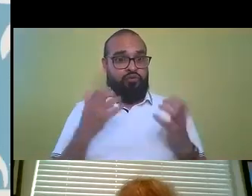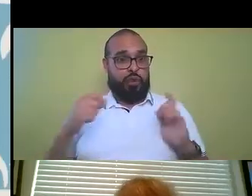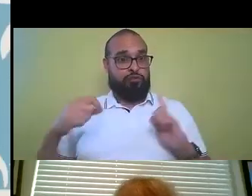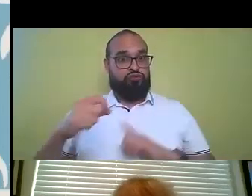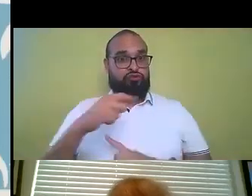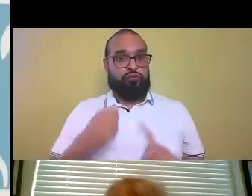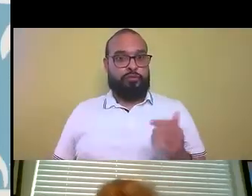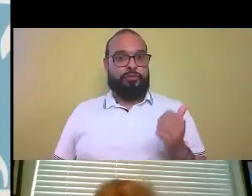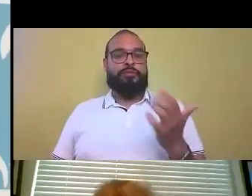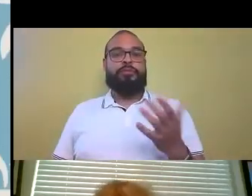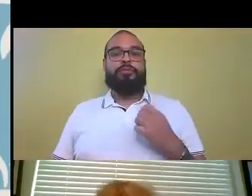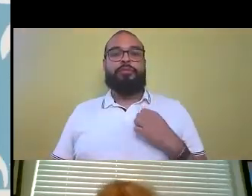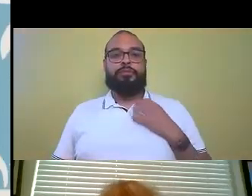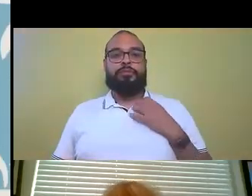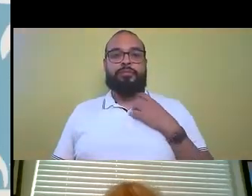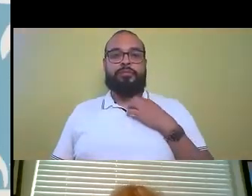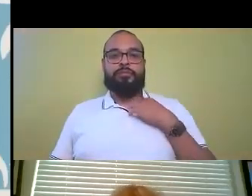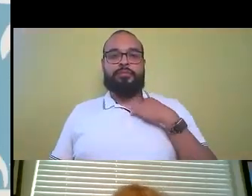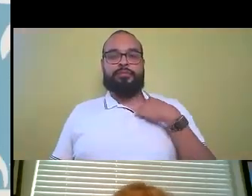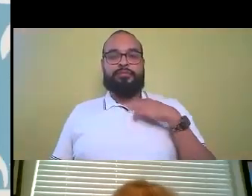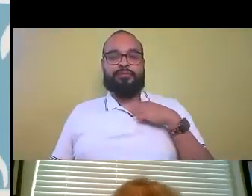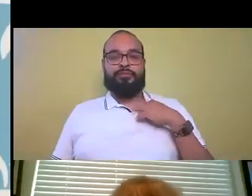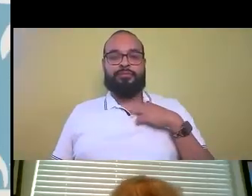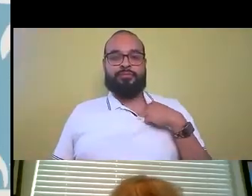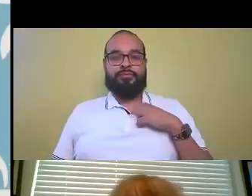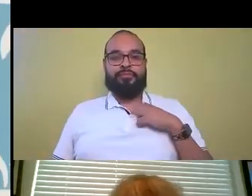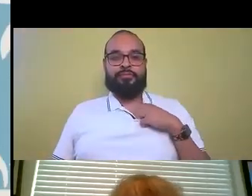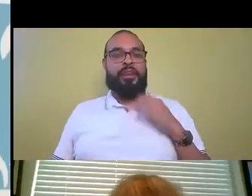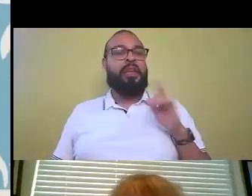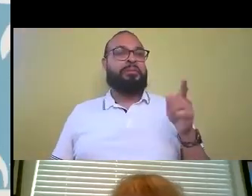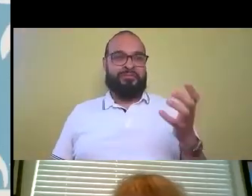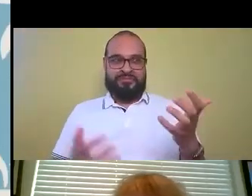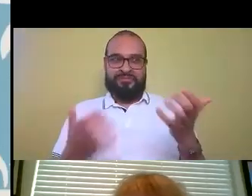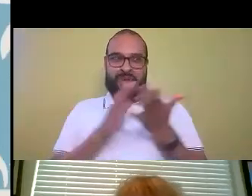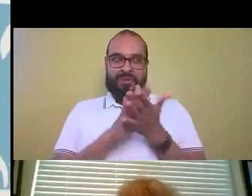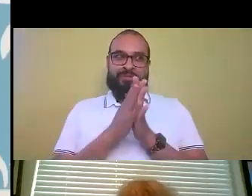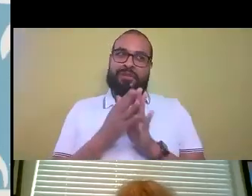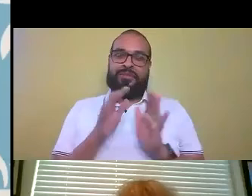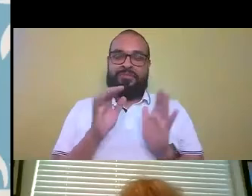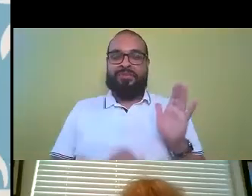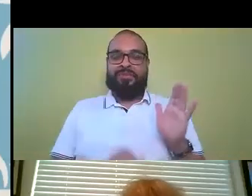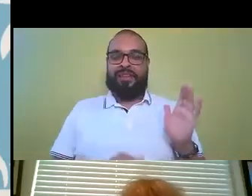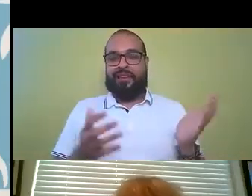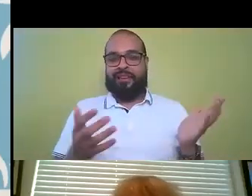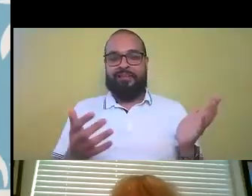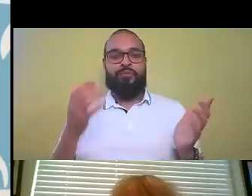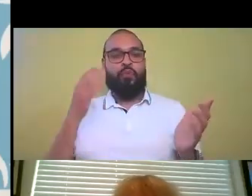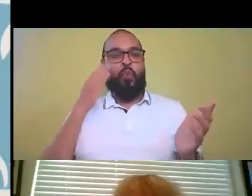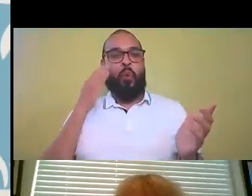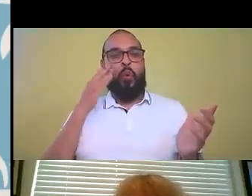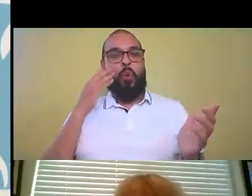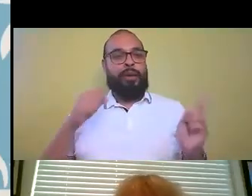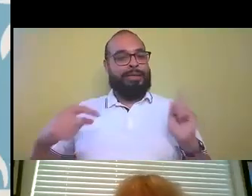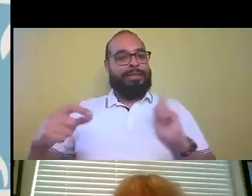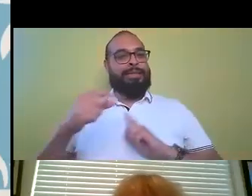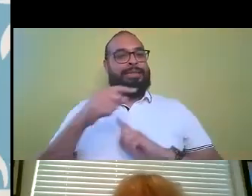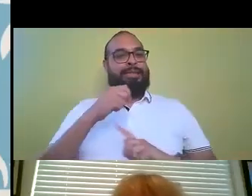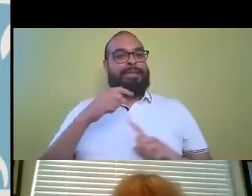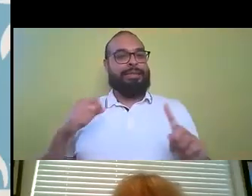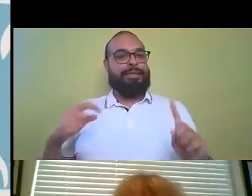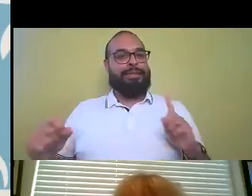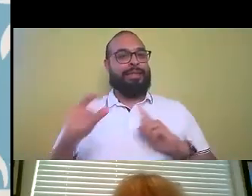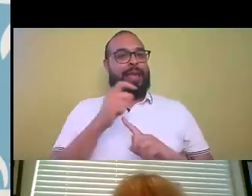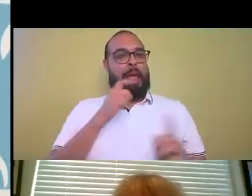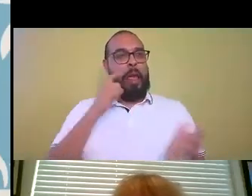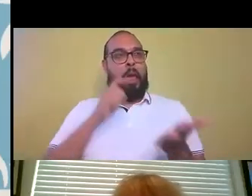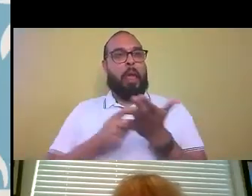Haha. So you do want to become a sensory detective. You want to do two things. You want to look at what the input is that the child